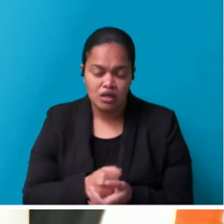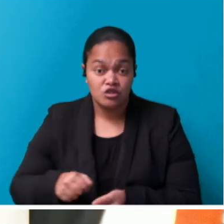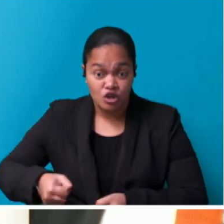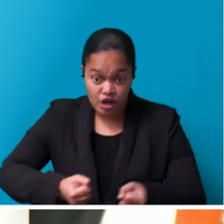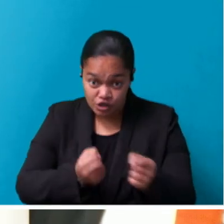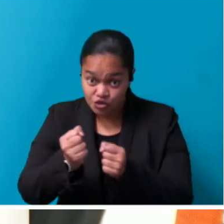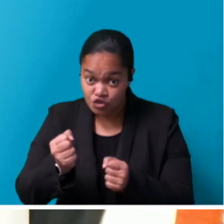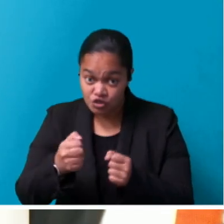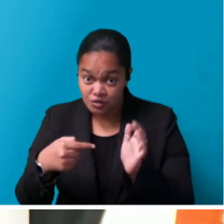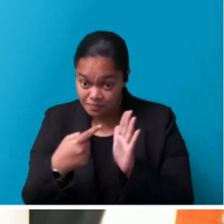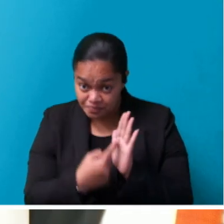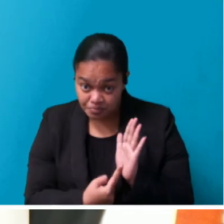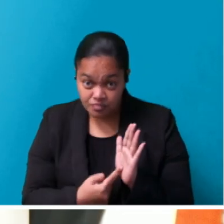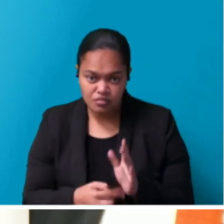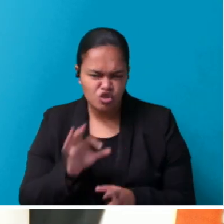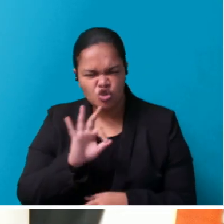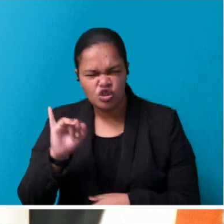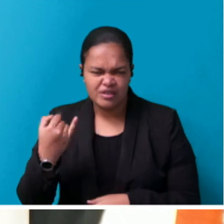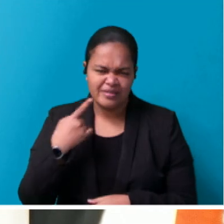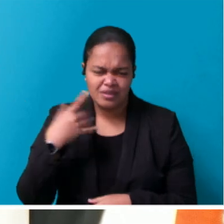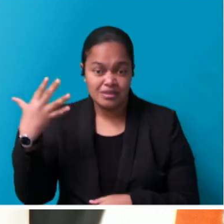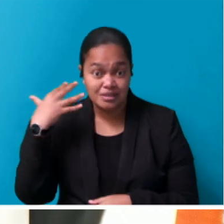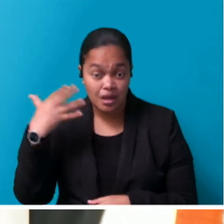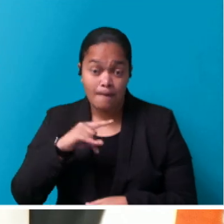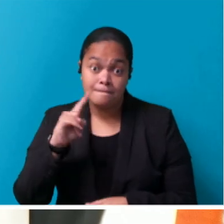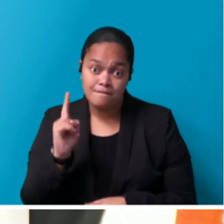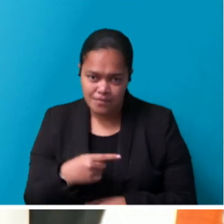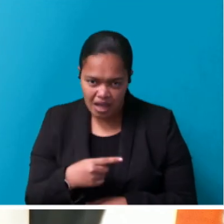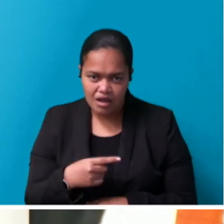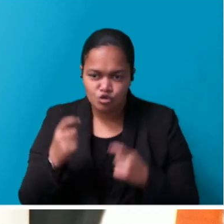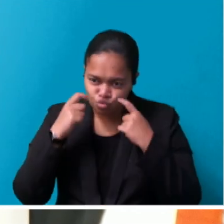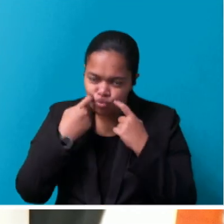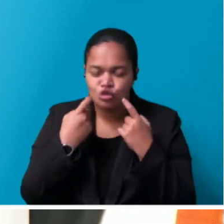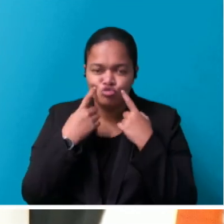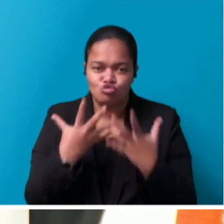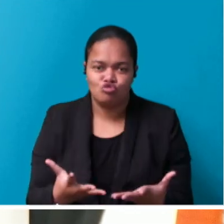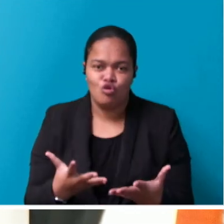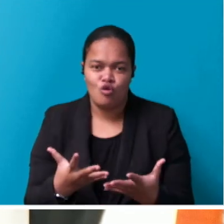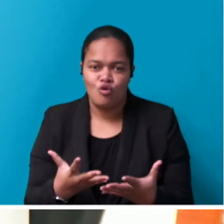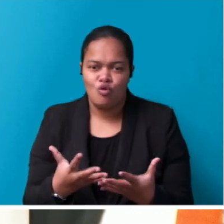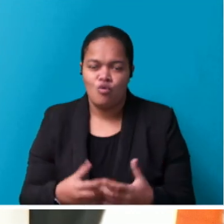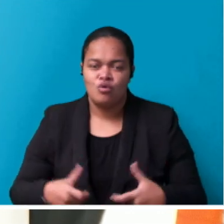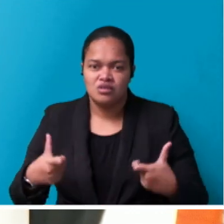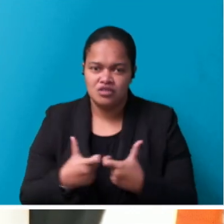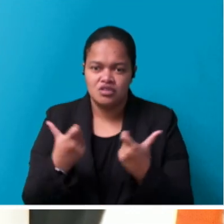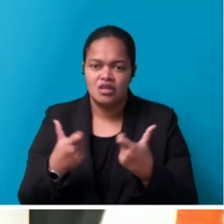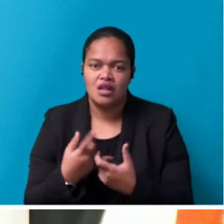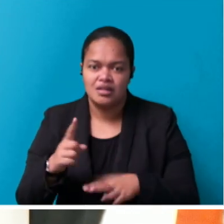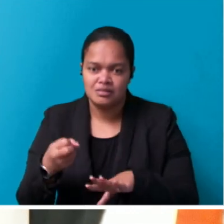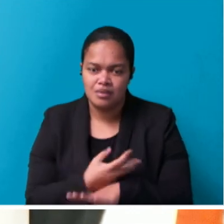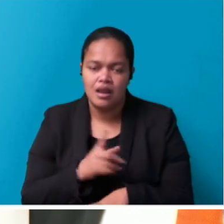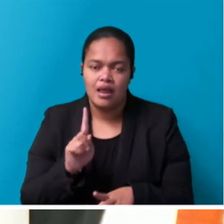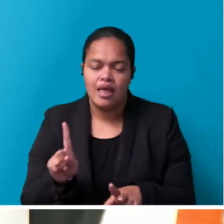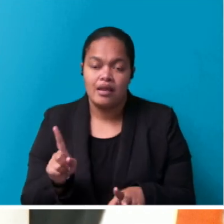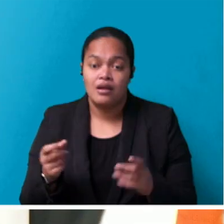not only technically sound, but also is reflective of the aspirations, challenges, and